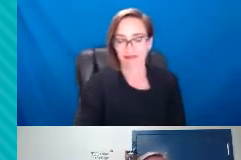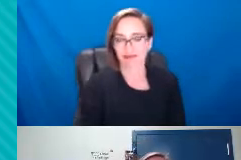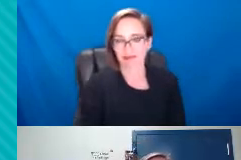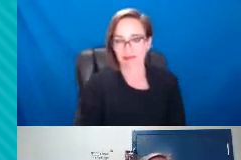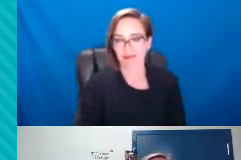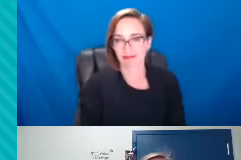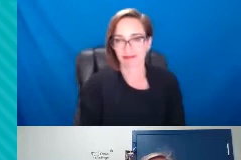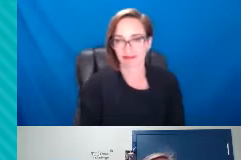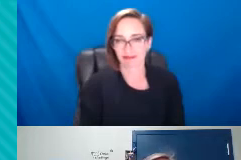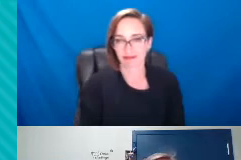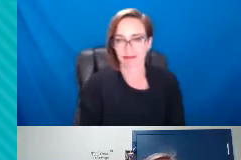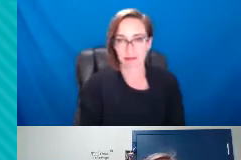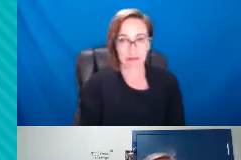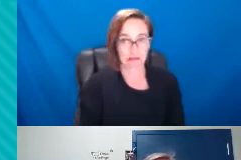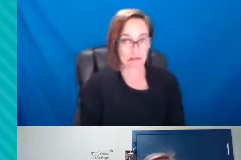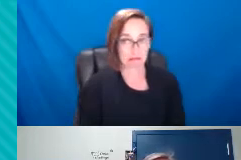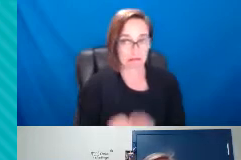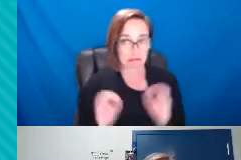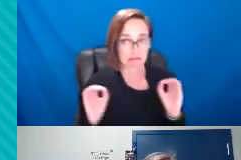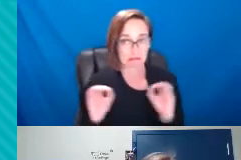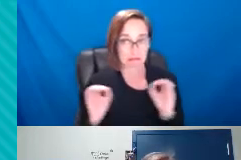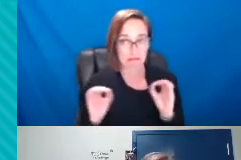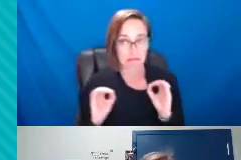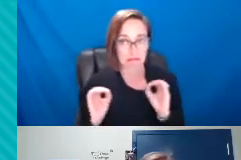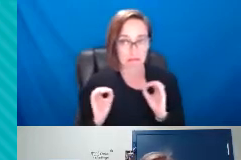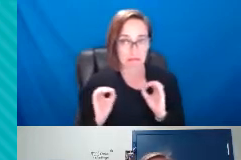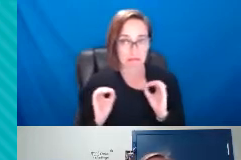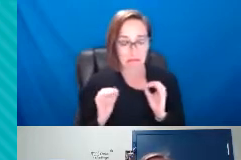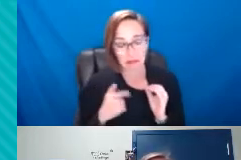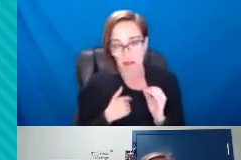I don't think I'm seeing any, which is okay. I'm good with that.